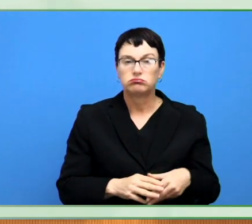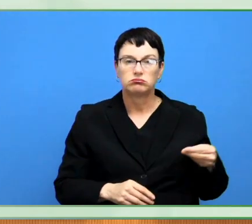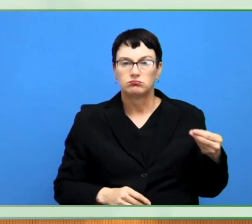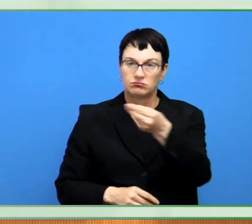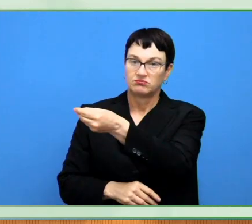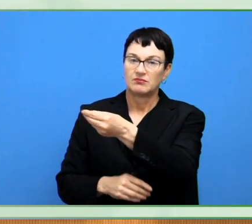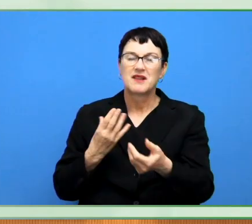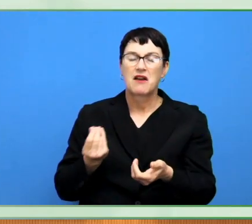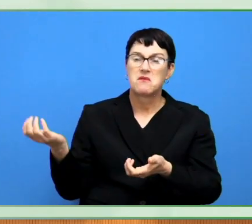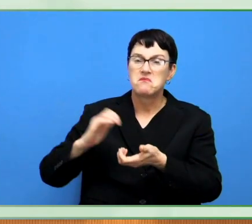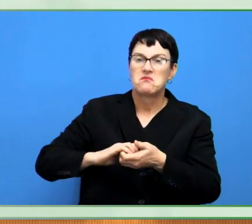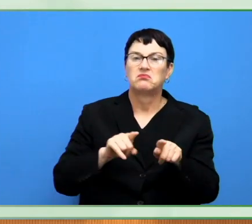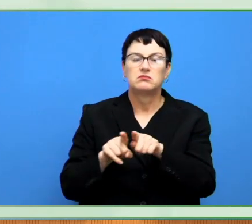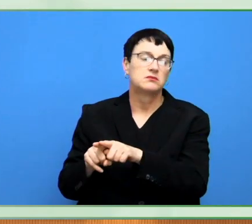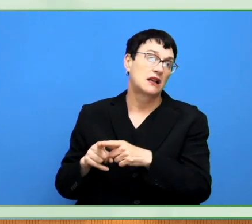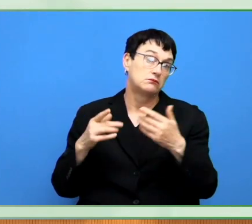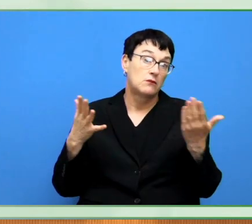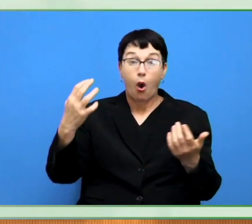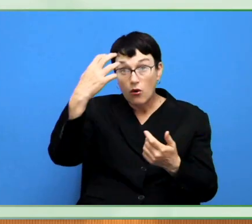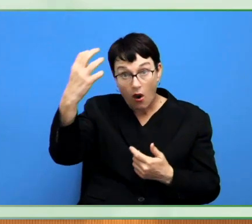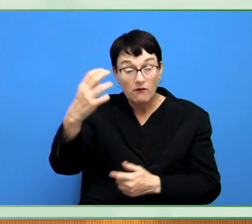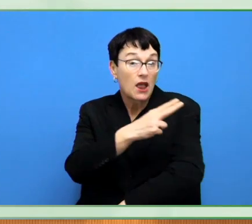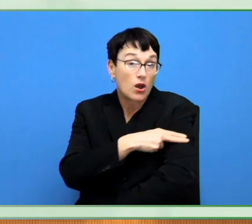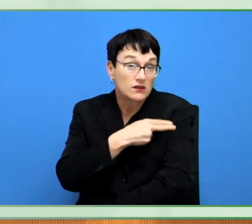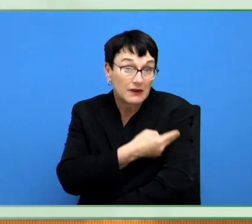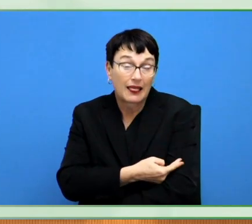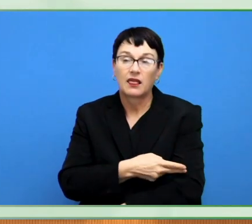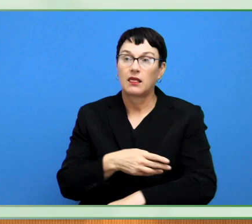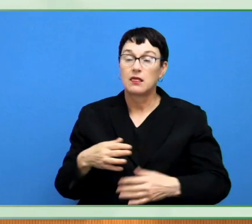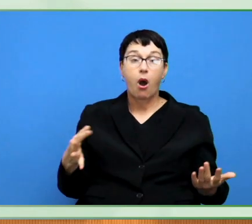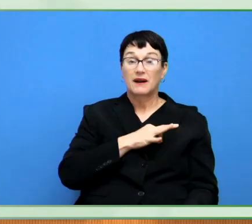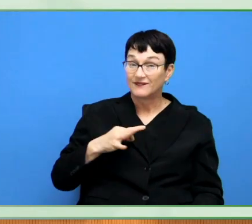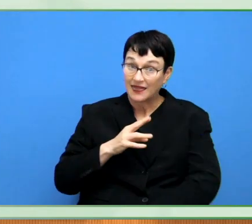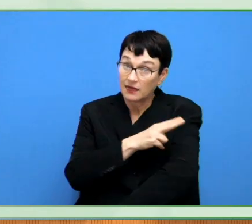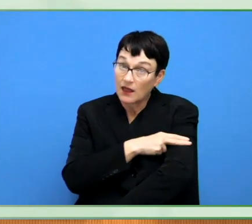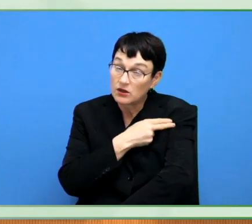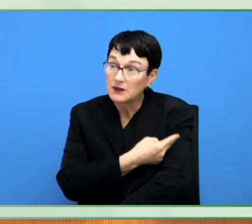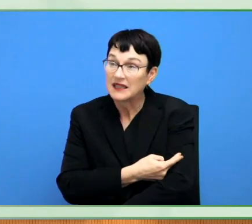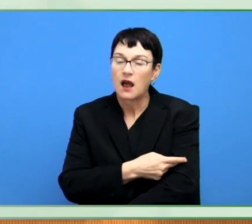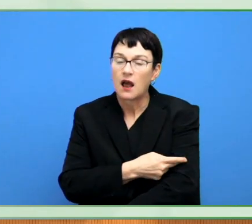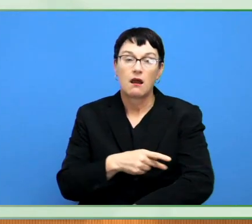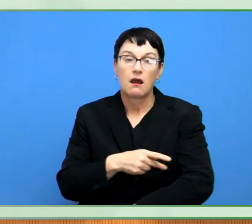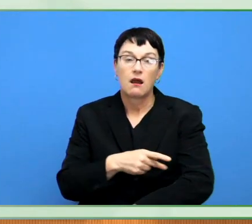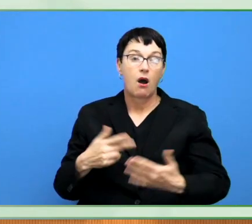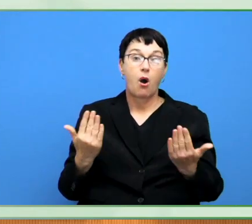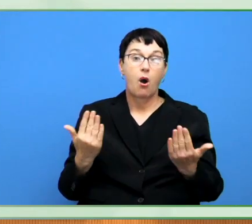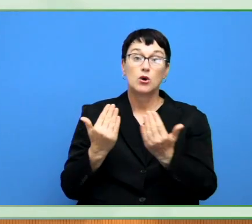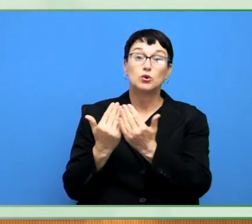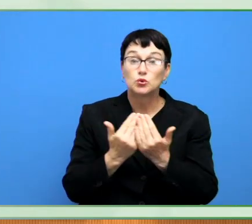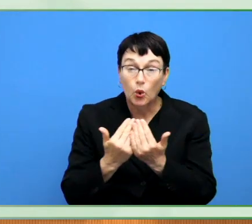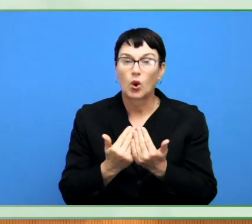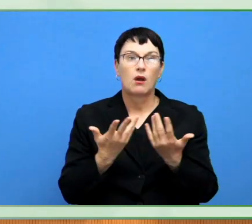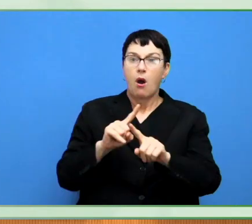public-private hospitals, smaller prosthetic and orthotic clinics, and even schools of prosthetic and orthotic sciences, wherein we actually ship